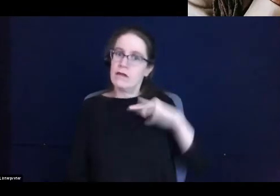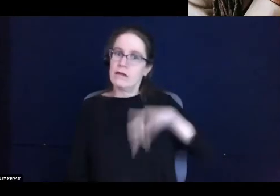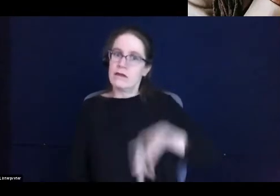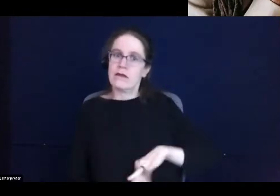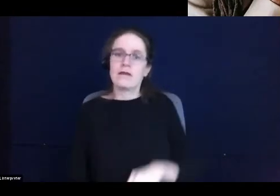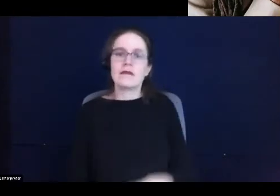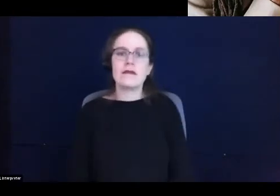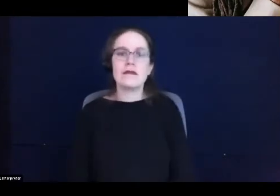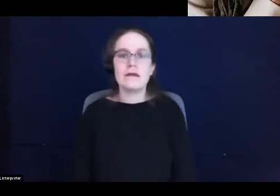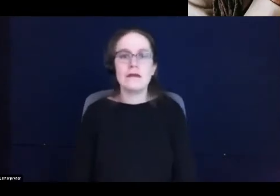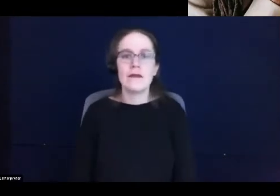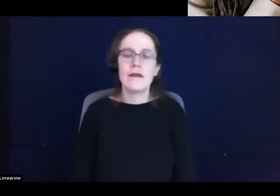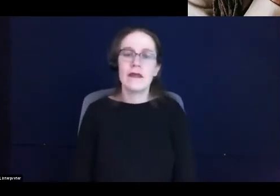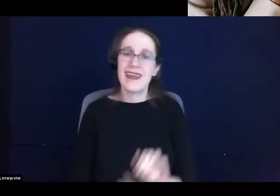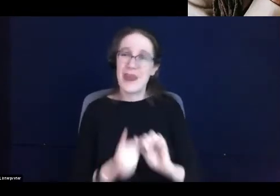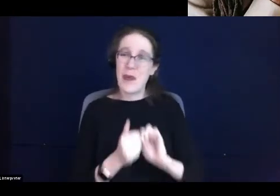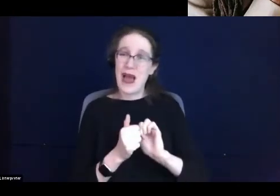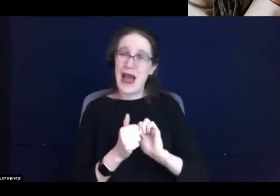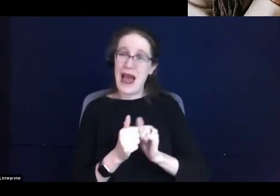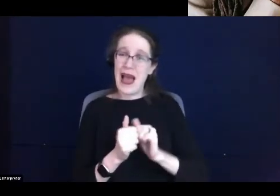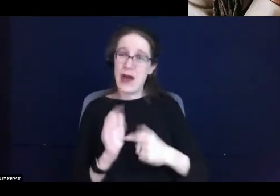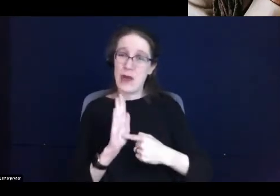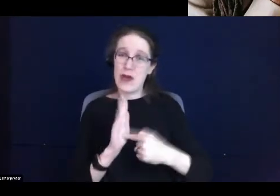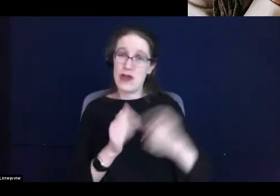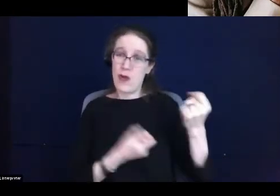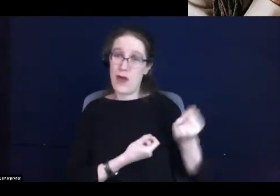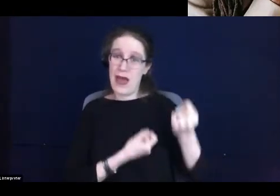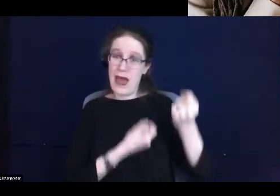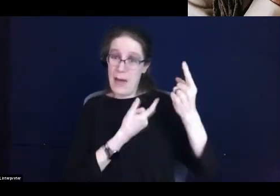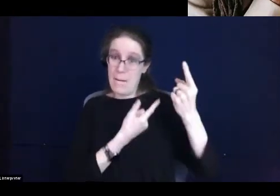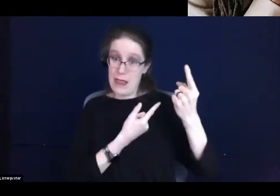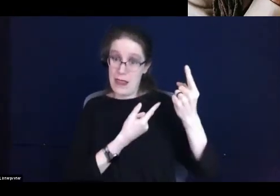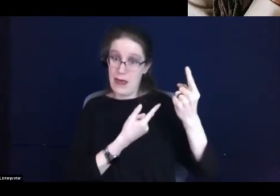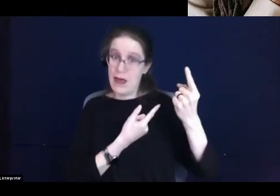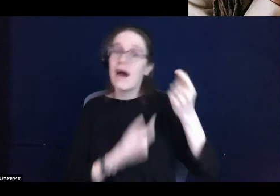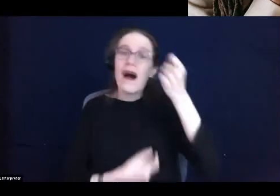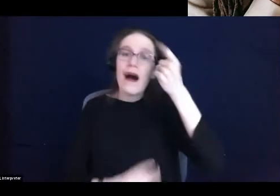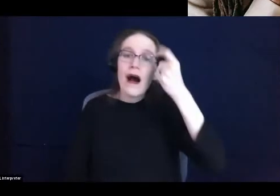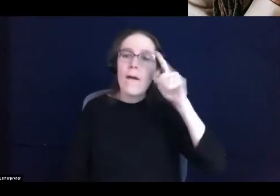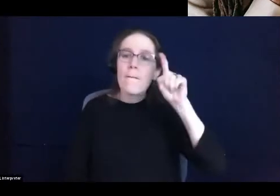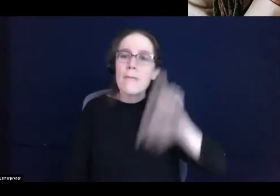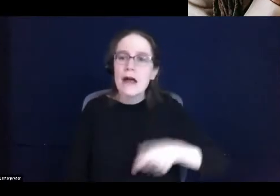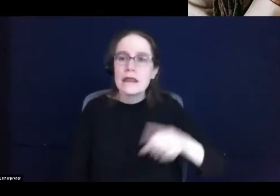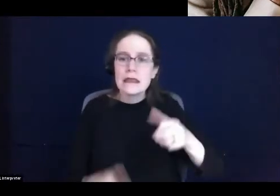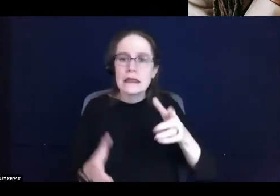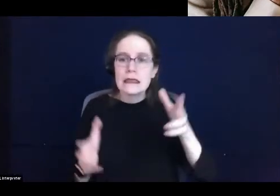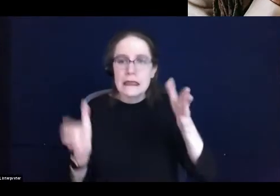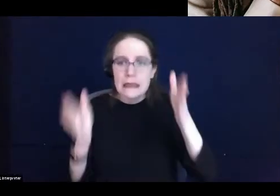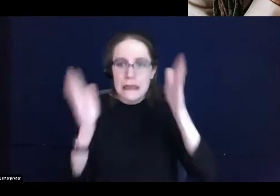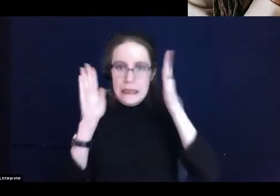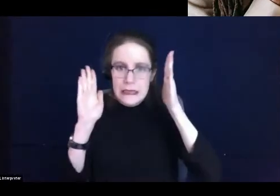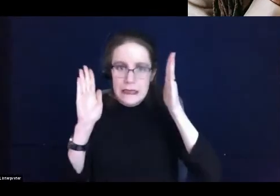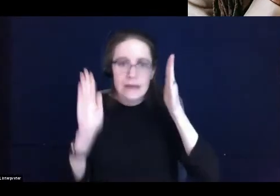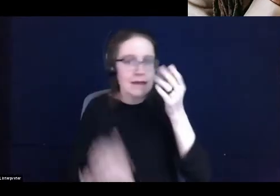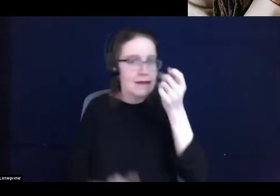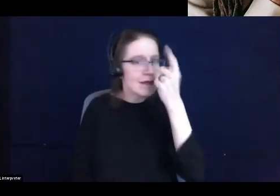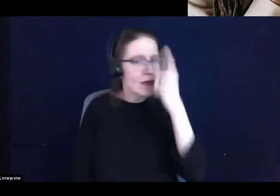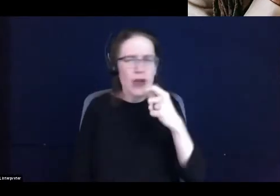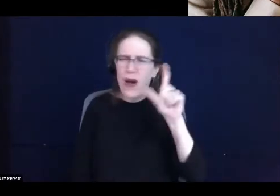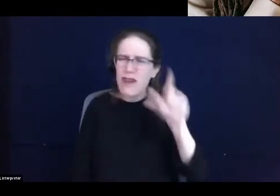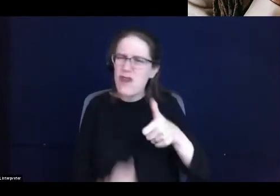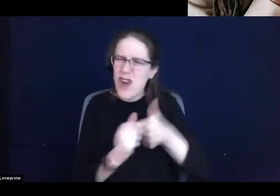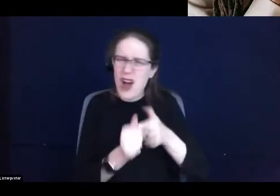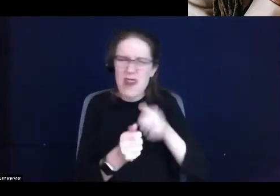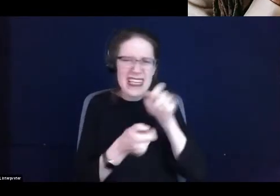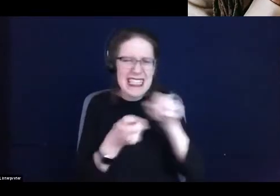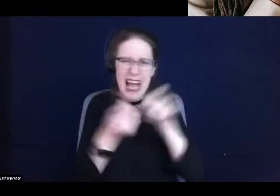To show empathy, you have to be able to listen, right? And we don't have to use these exact phrases, but it's